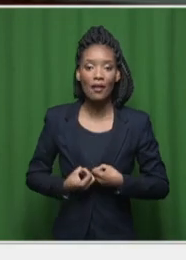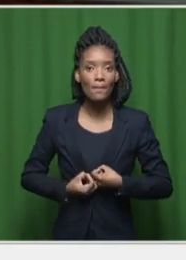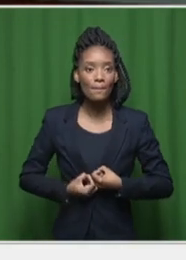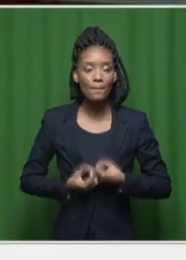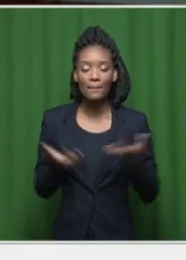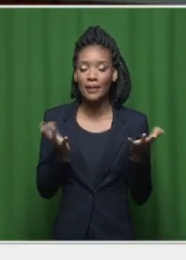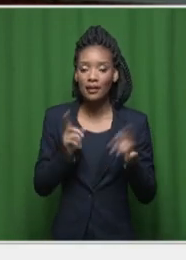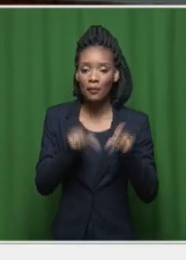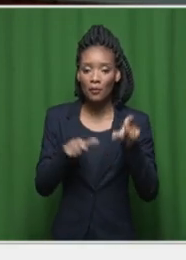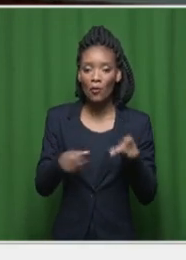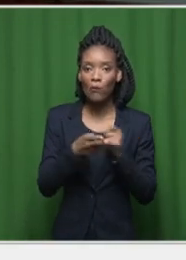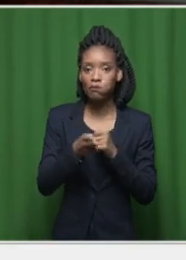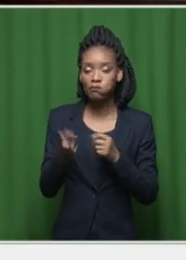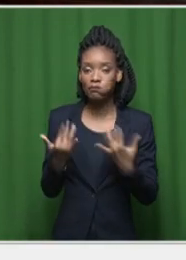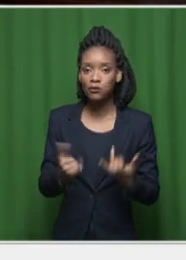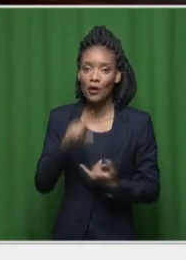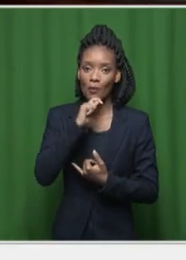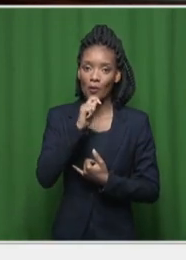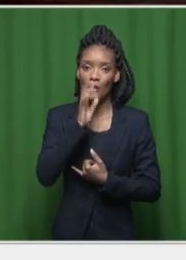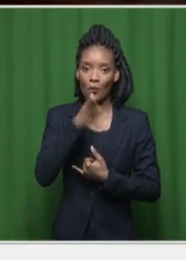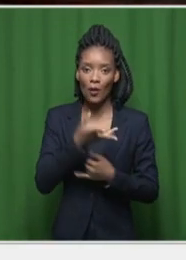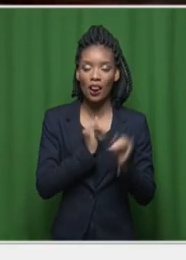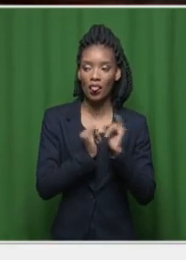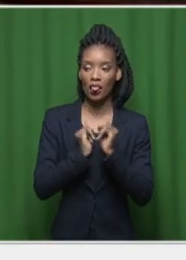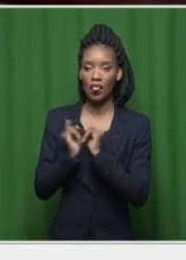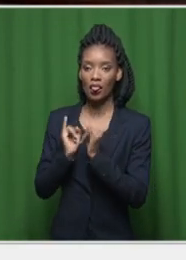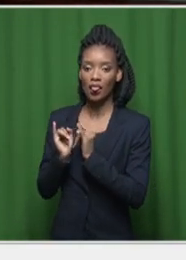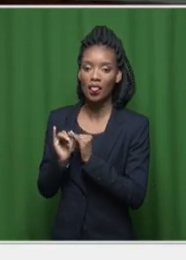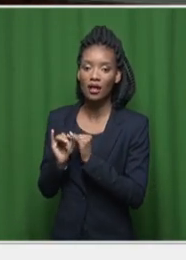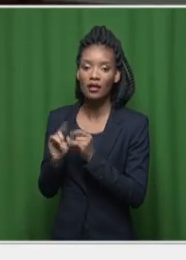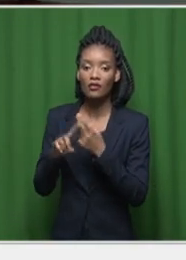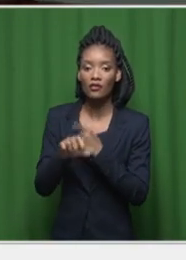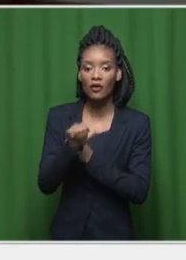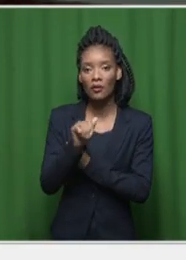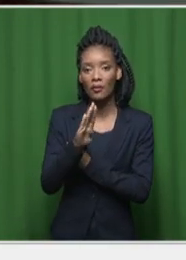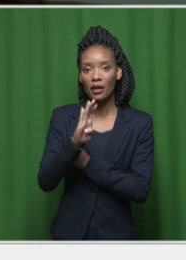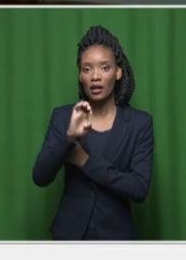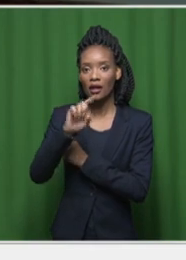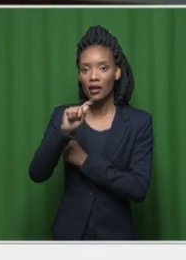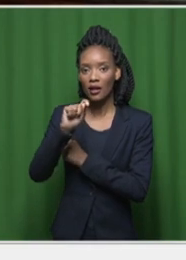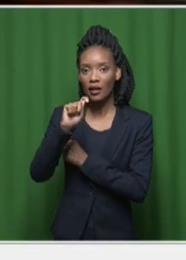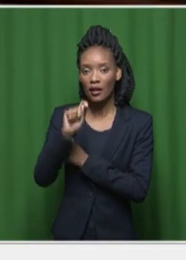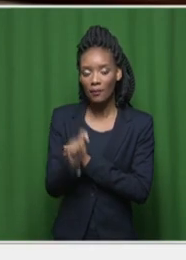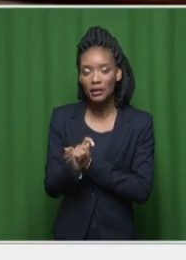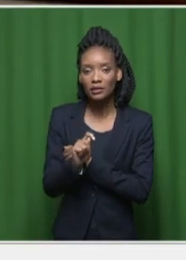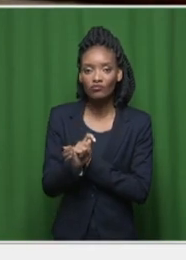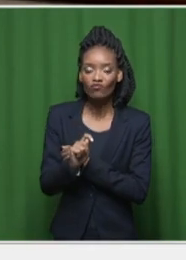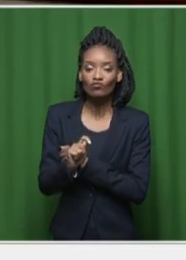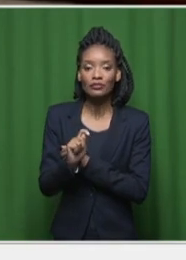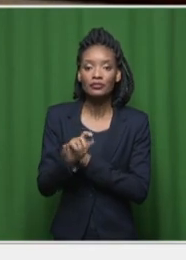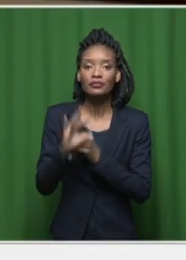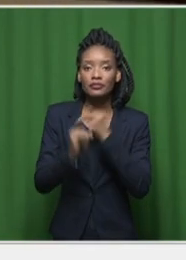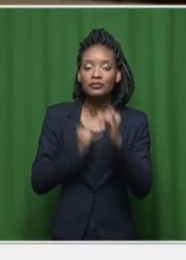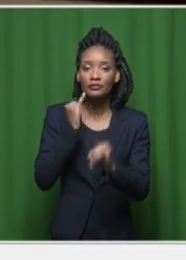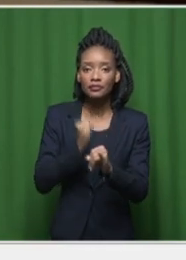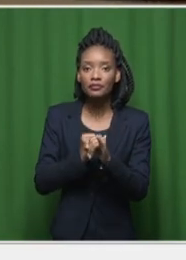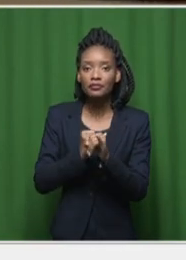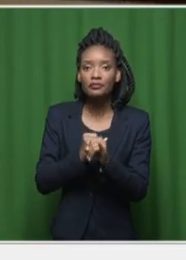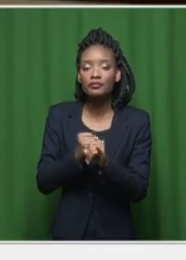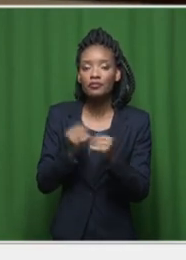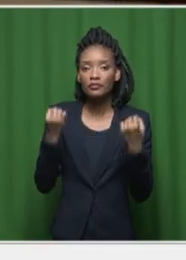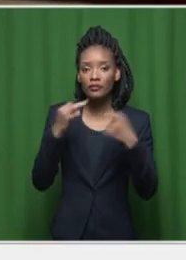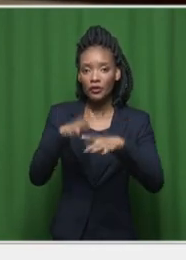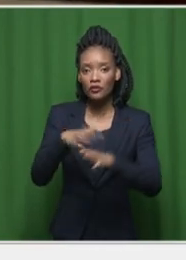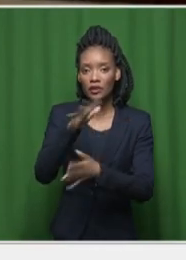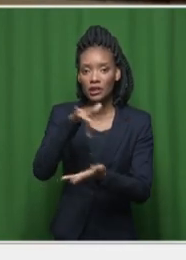to be speaking to this morning, coming to you from the Albert Nkosi International Convention Center. And I must say, I'm really, really